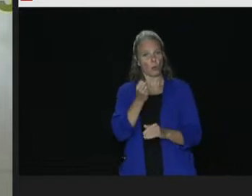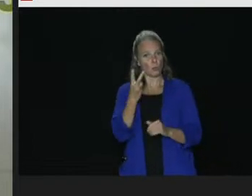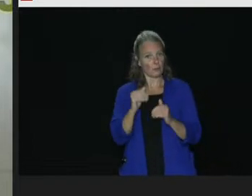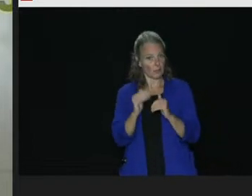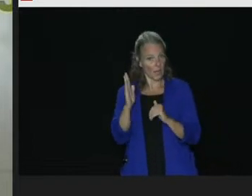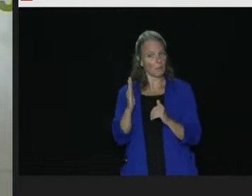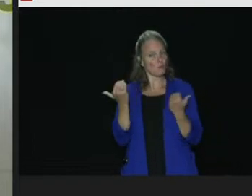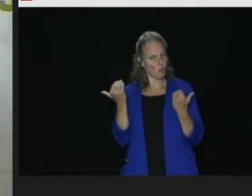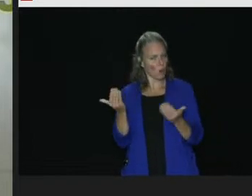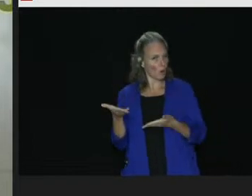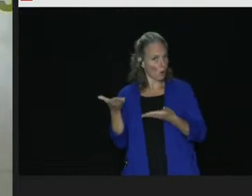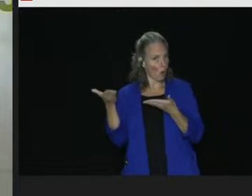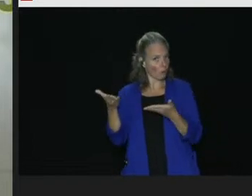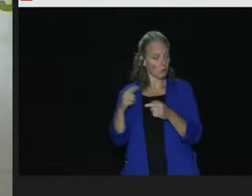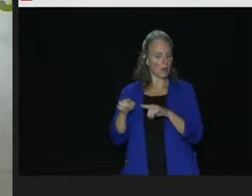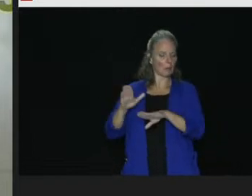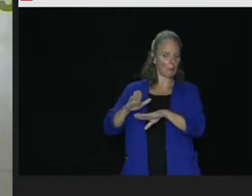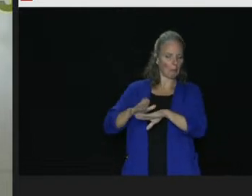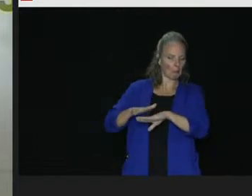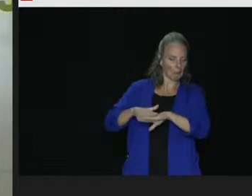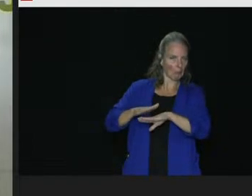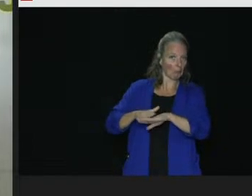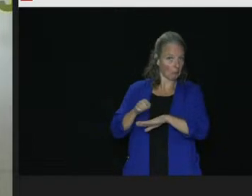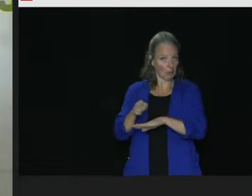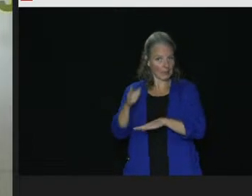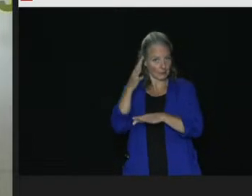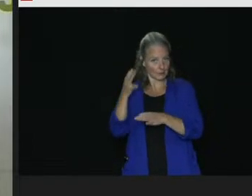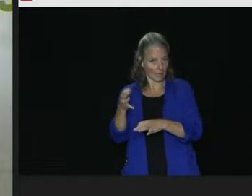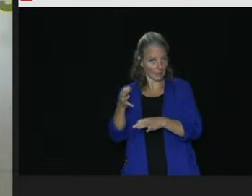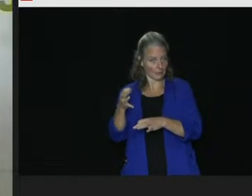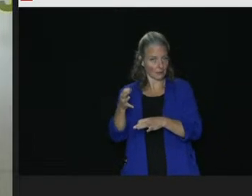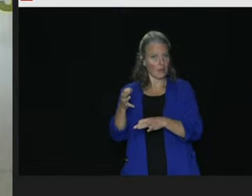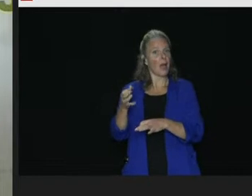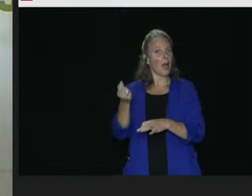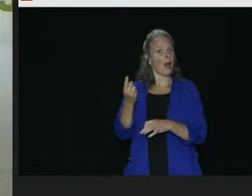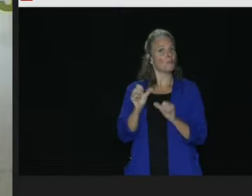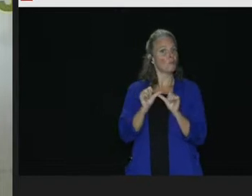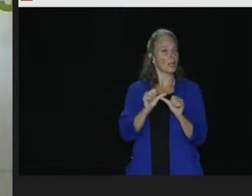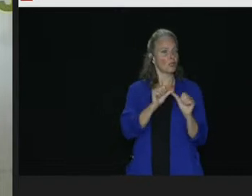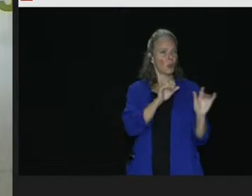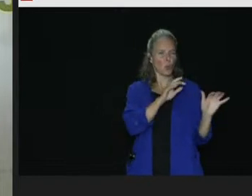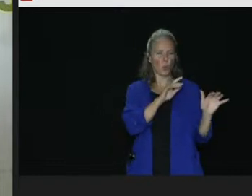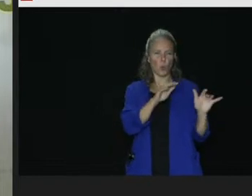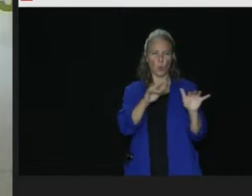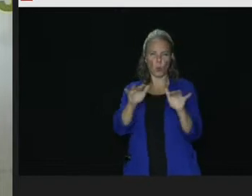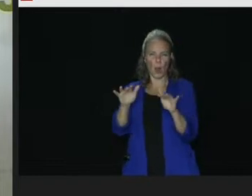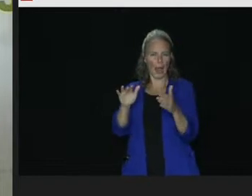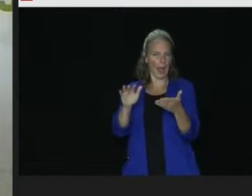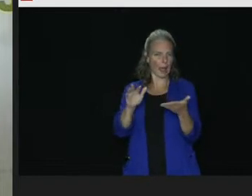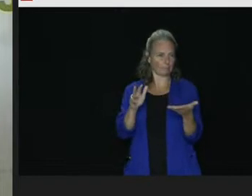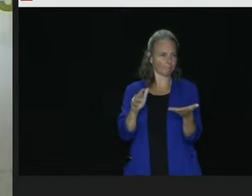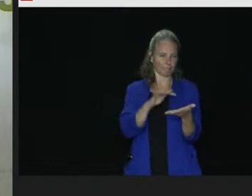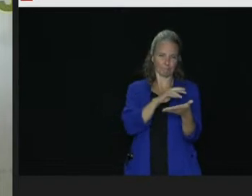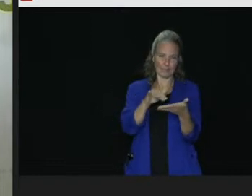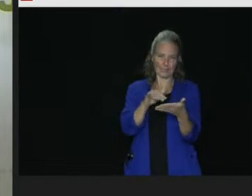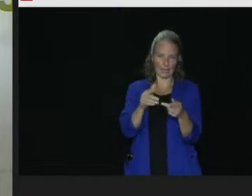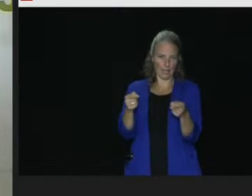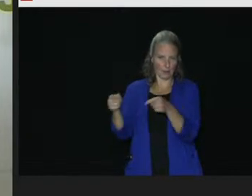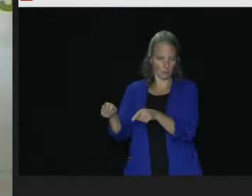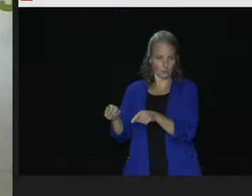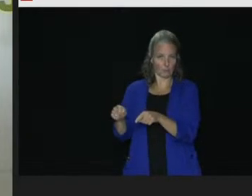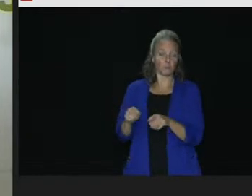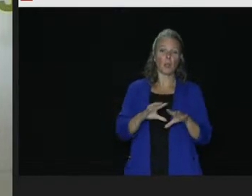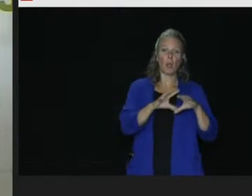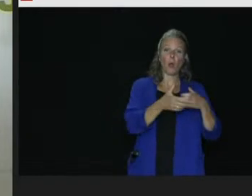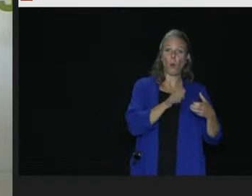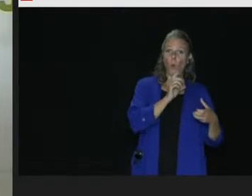course, watching the situation quite carefully. I would say that between the age of 12 to 17,